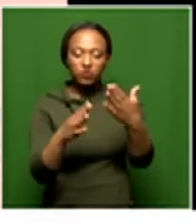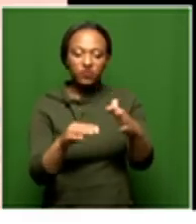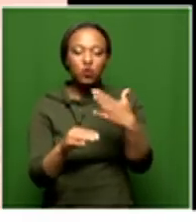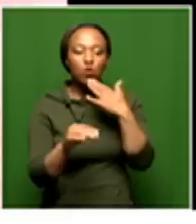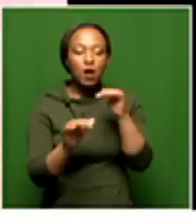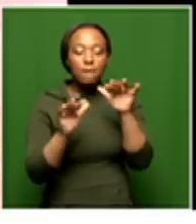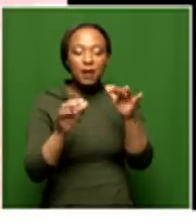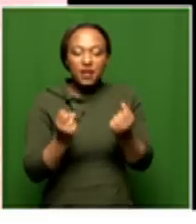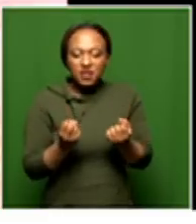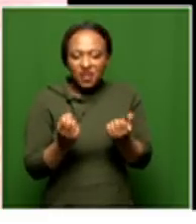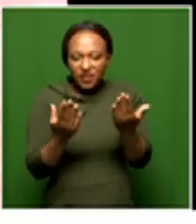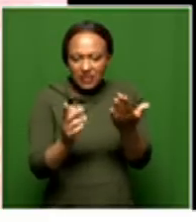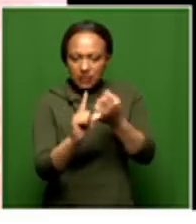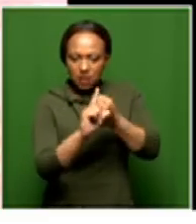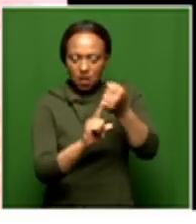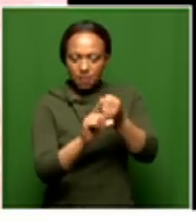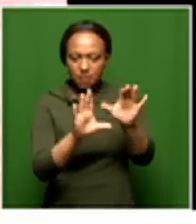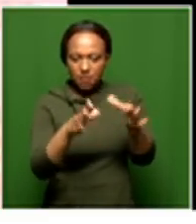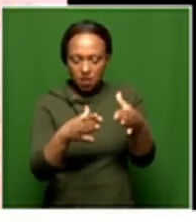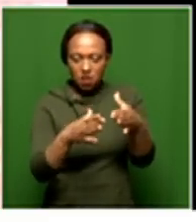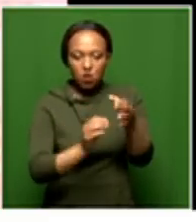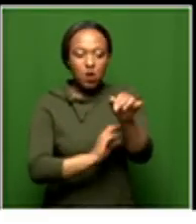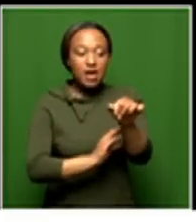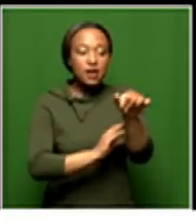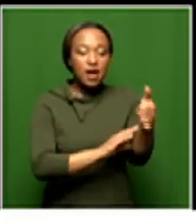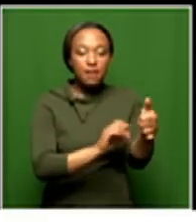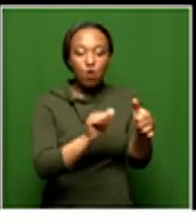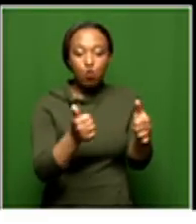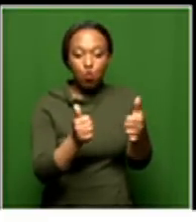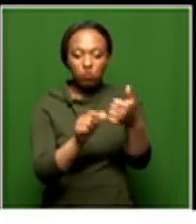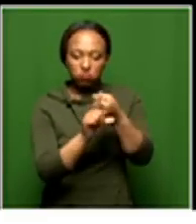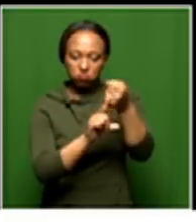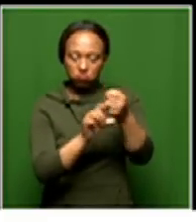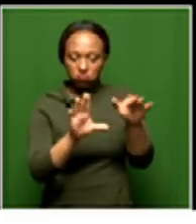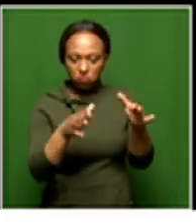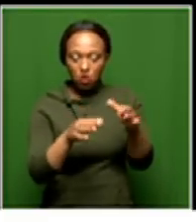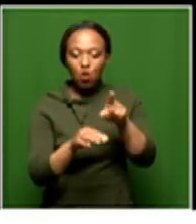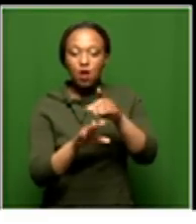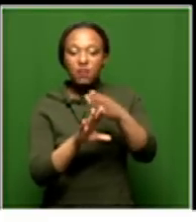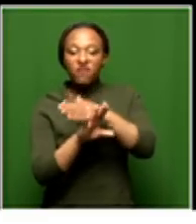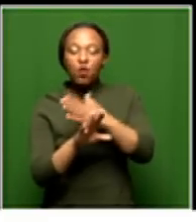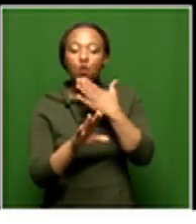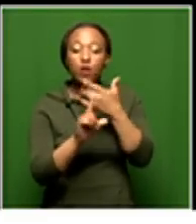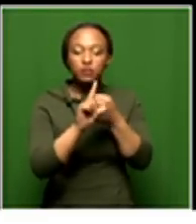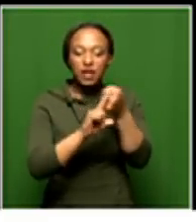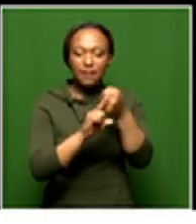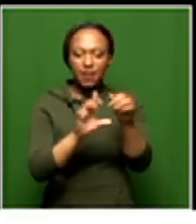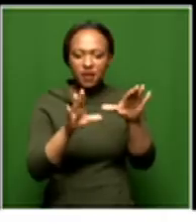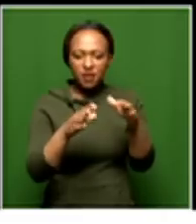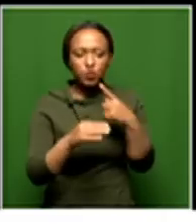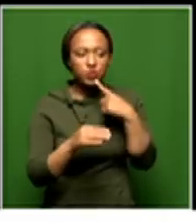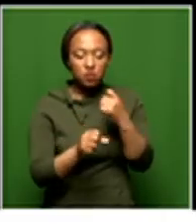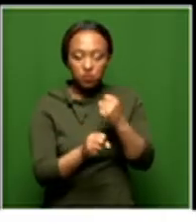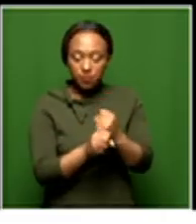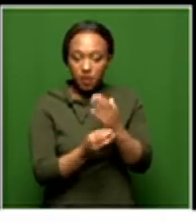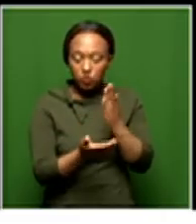Service Campaign, an Acting Your Neighborhood campaign. This campaign was about mobilizing communities to ensure that there are